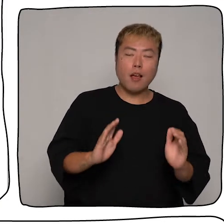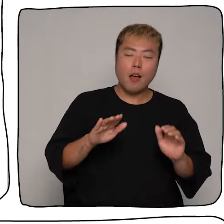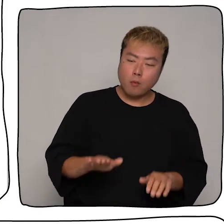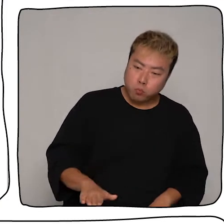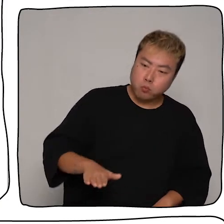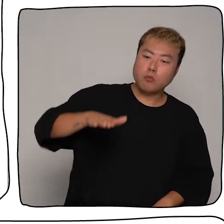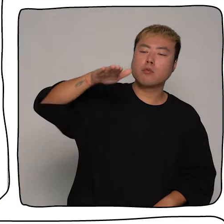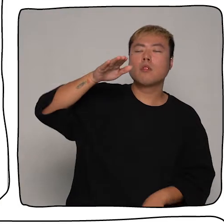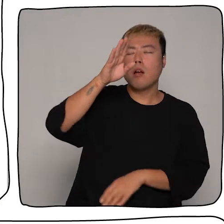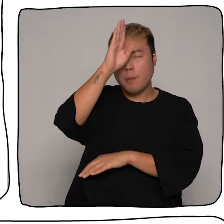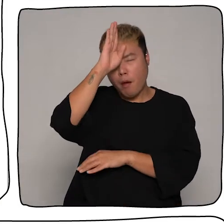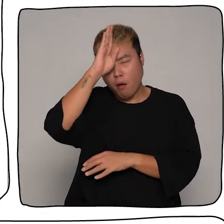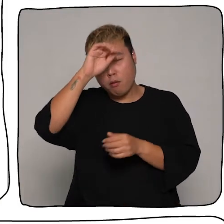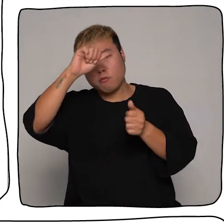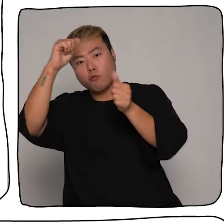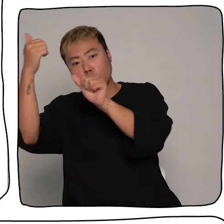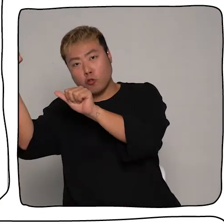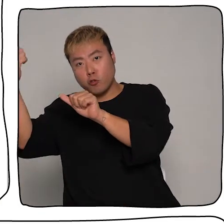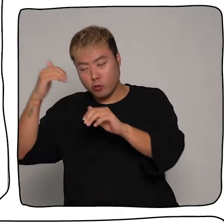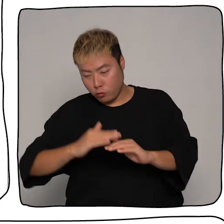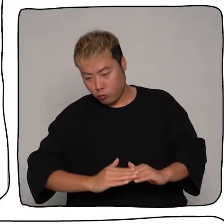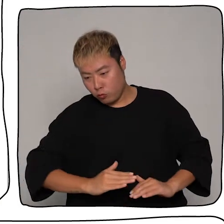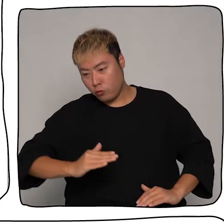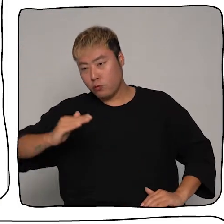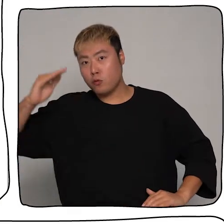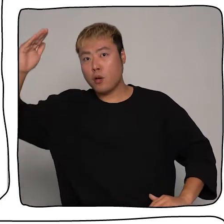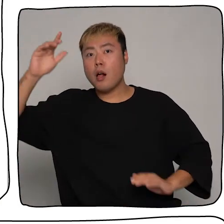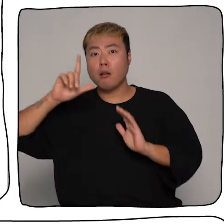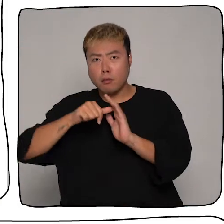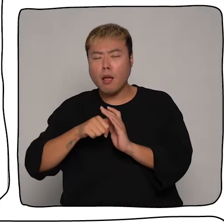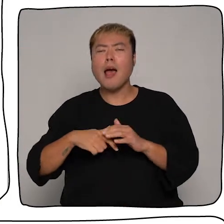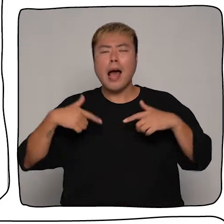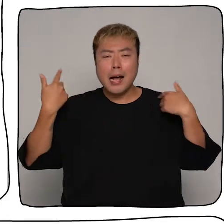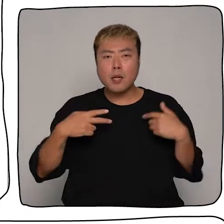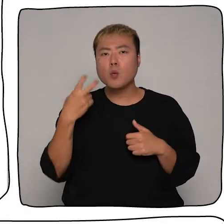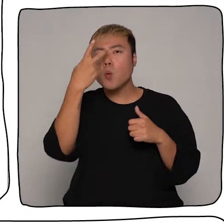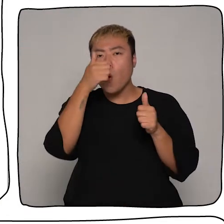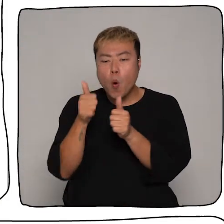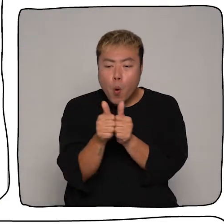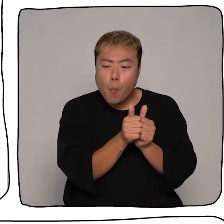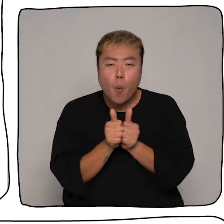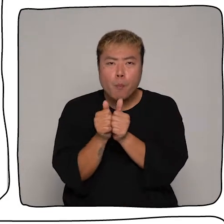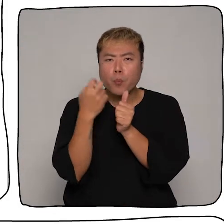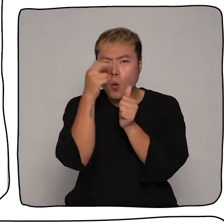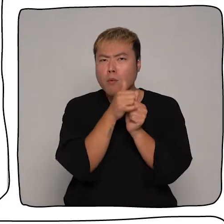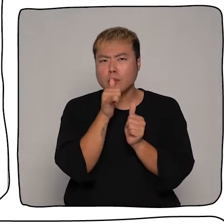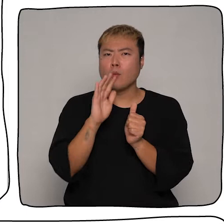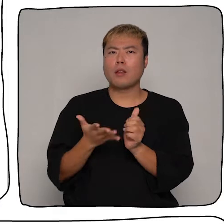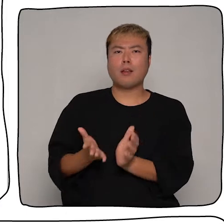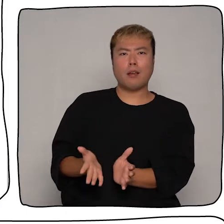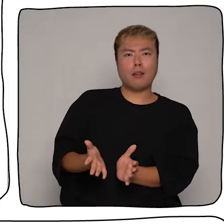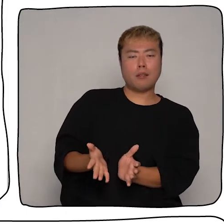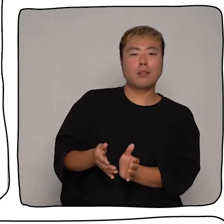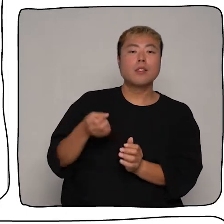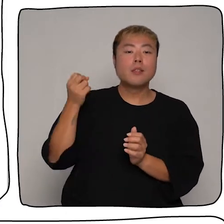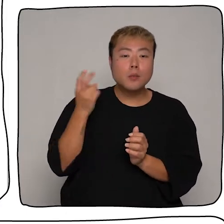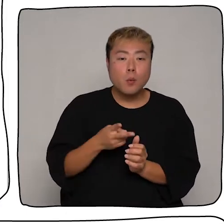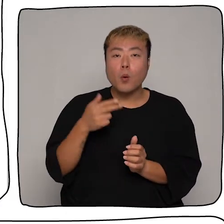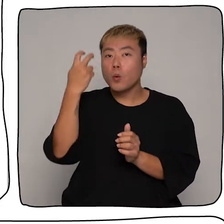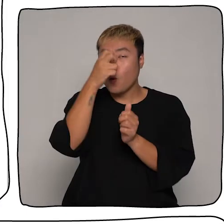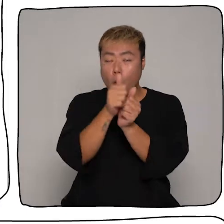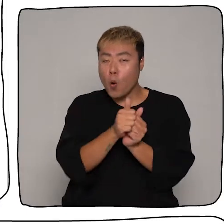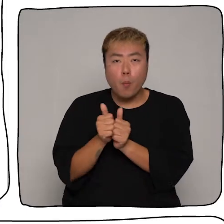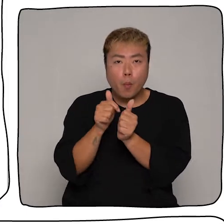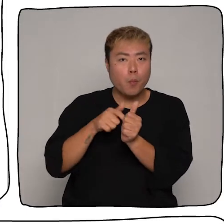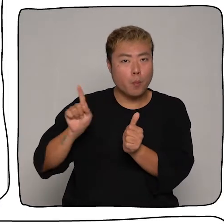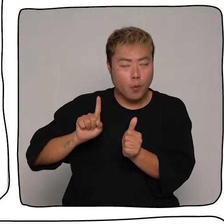born, grow, get sick and die, we need care. And the act of caring is based